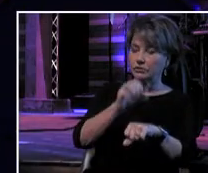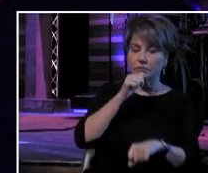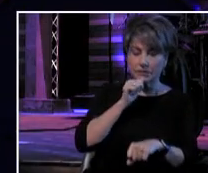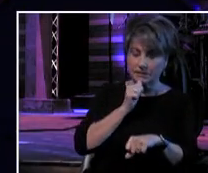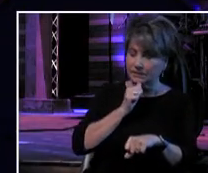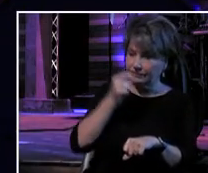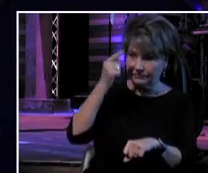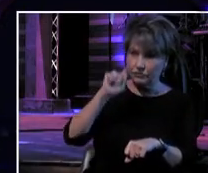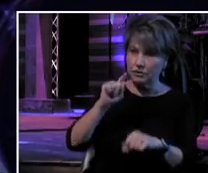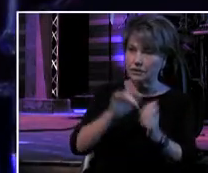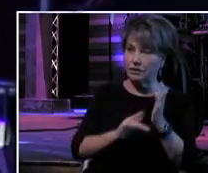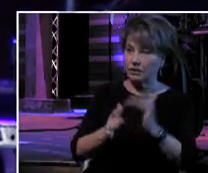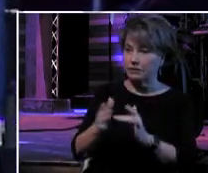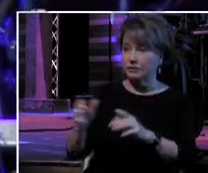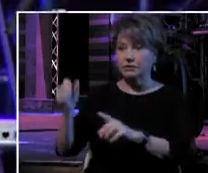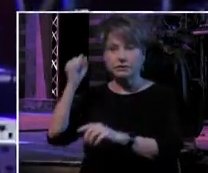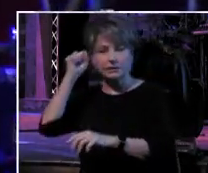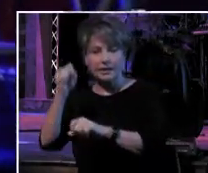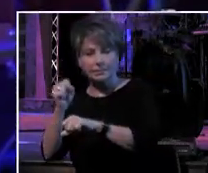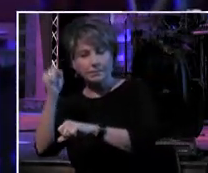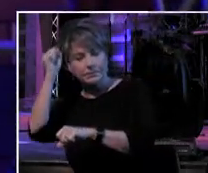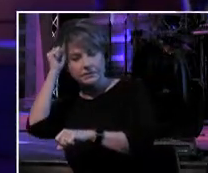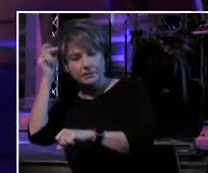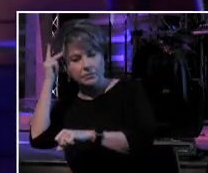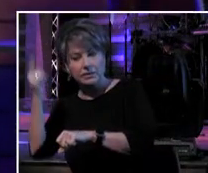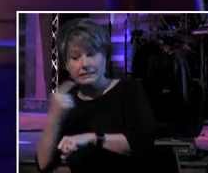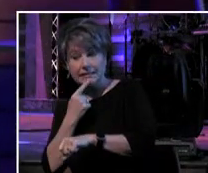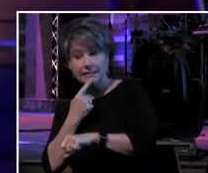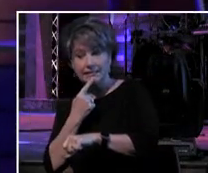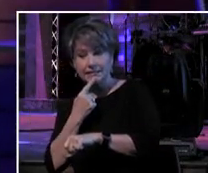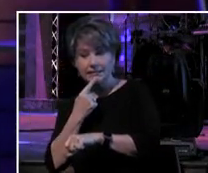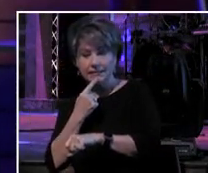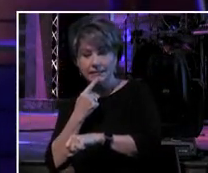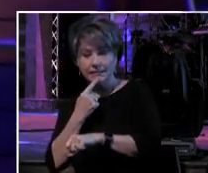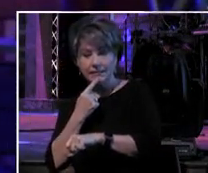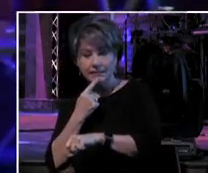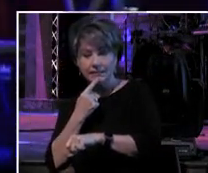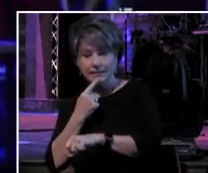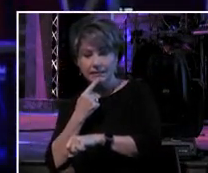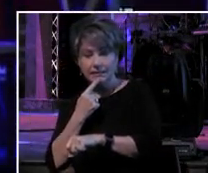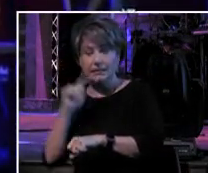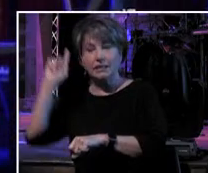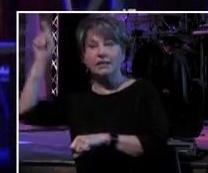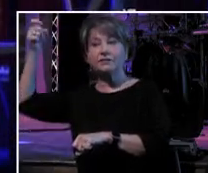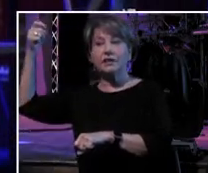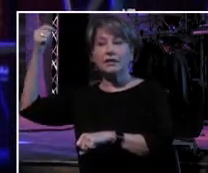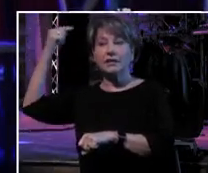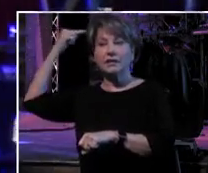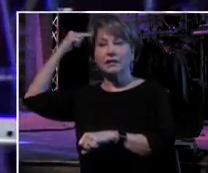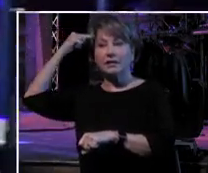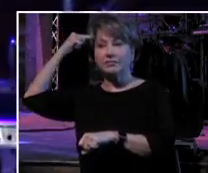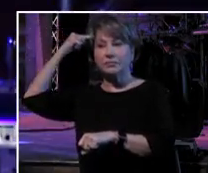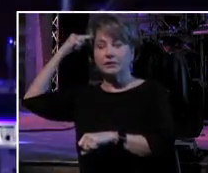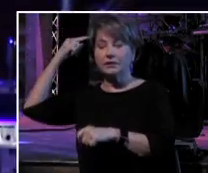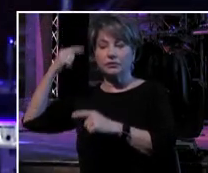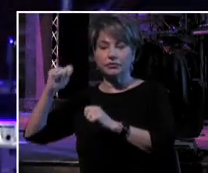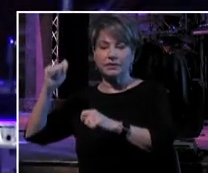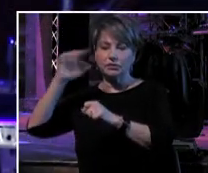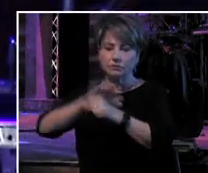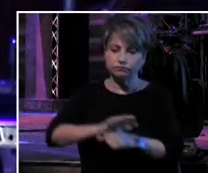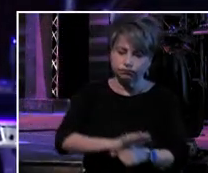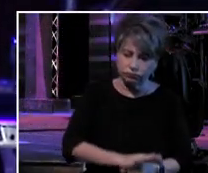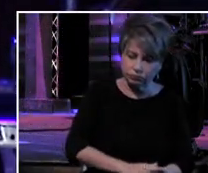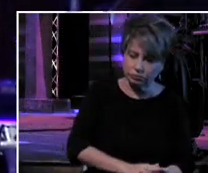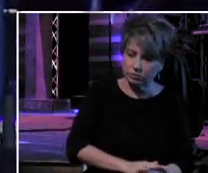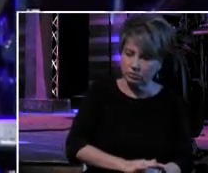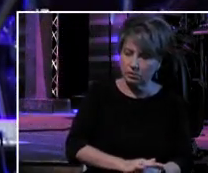for Jesus. What does Paul say? They started that which government tried to hold down. They refused to be silent.